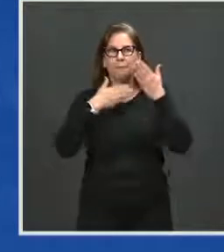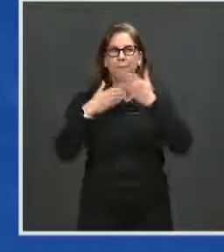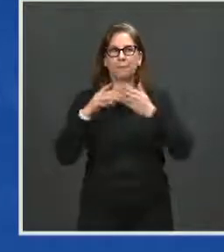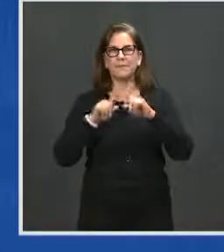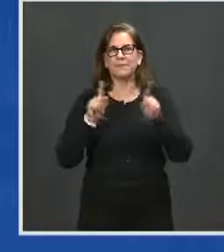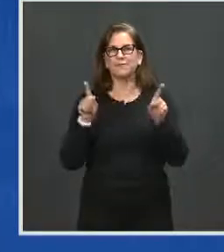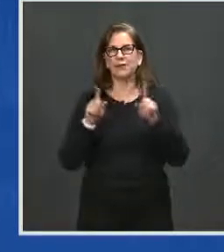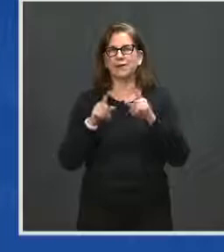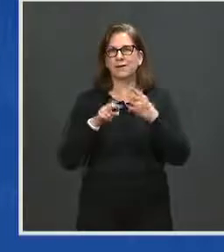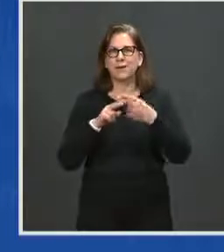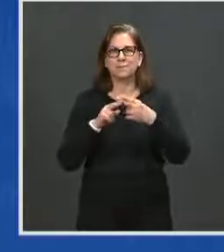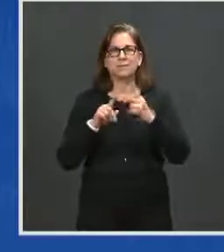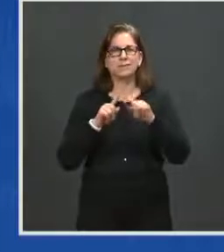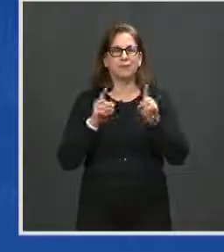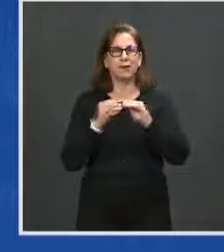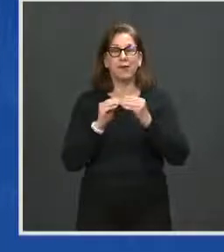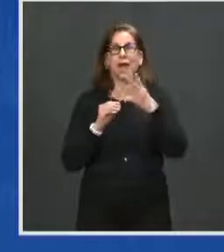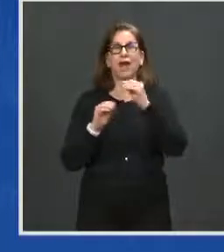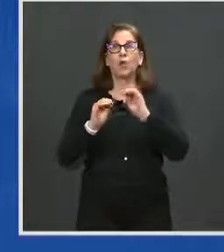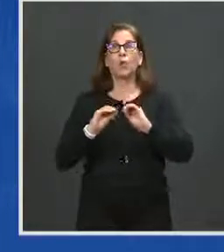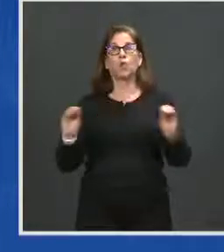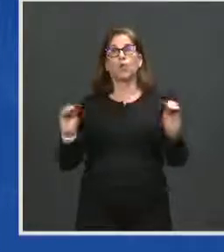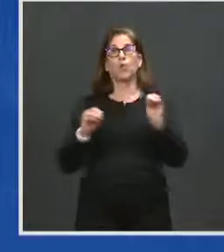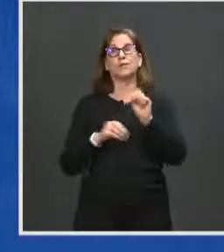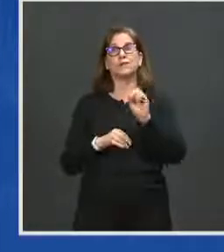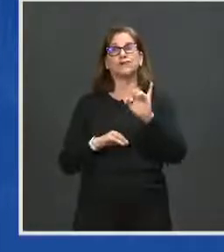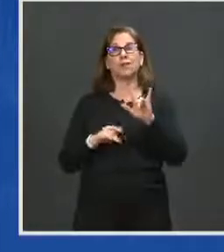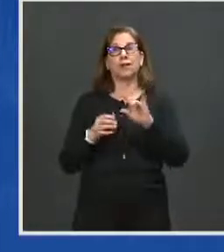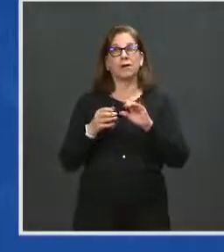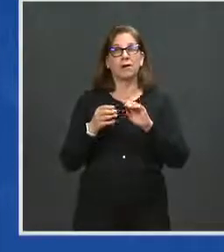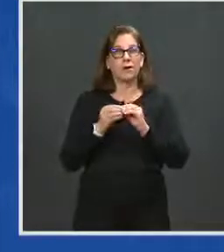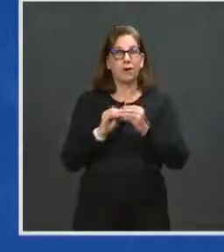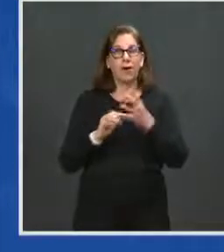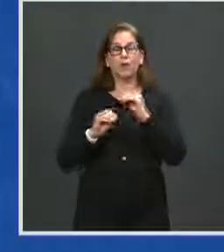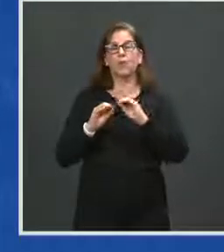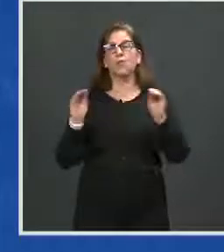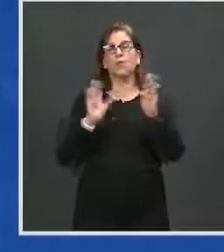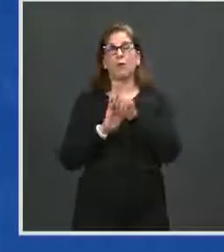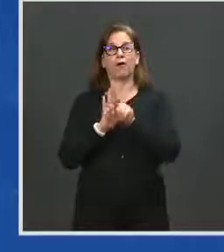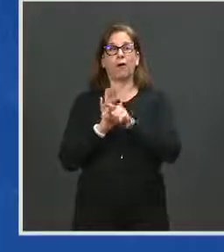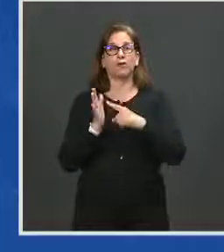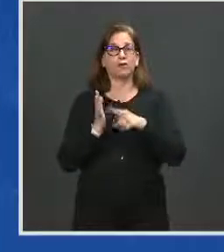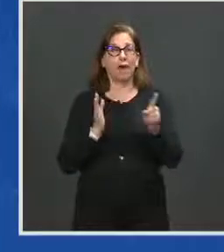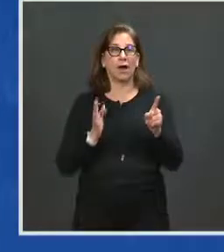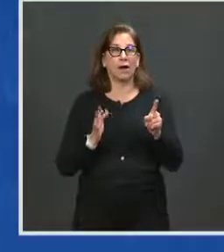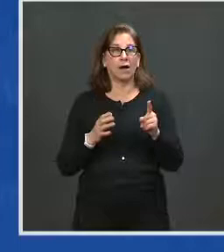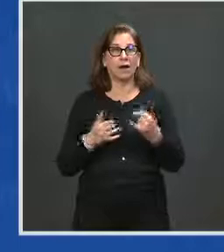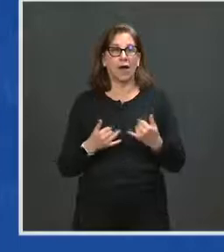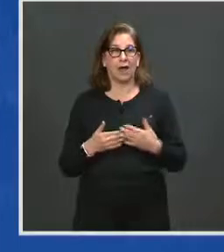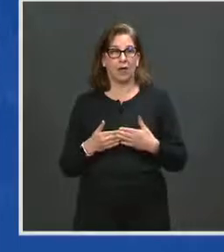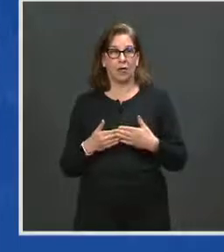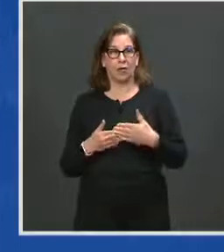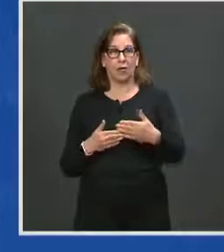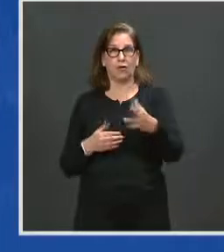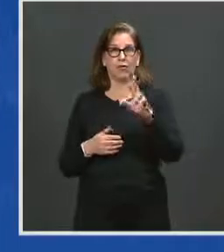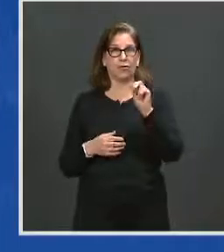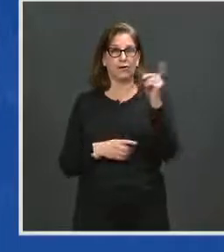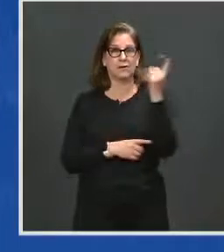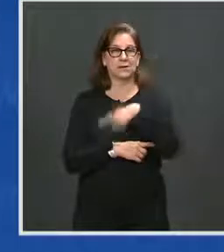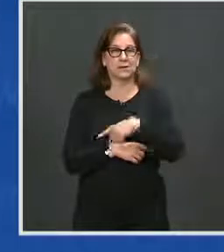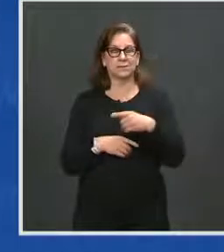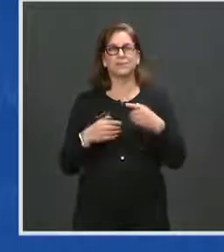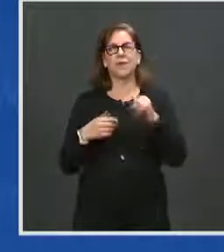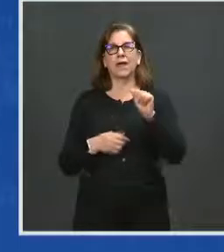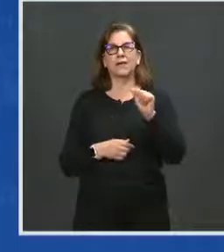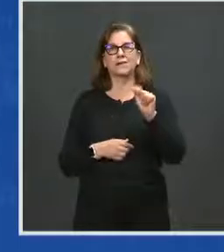background checks. Within 30 days, ATF will issue a proposed rule to plug that gap and to